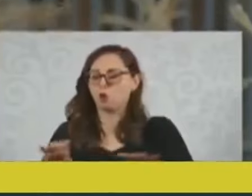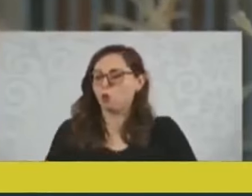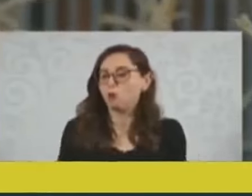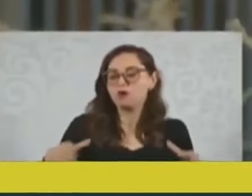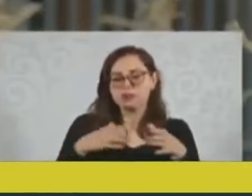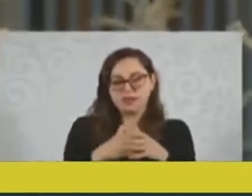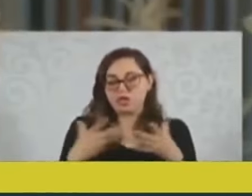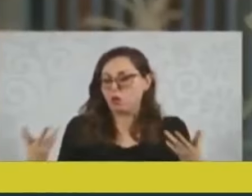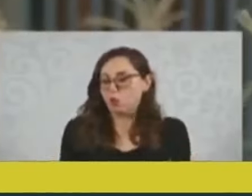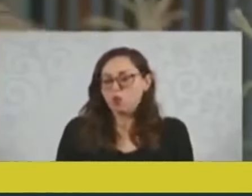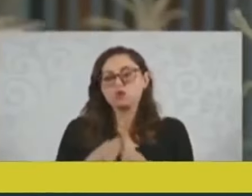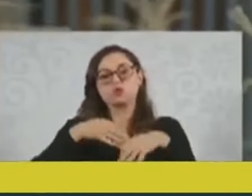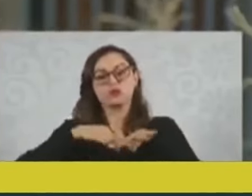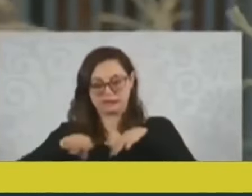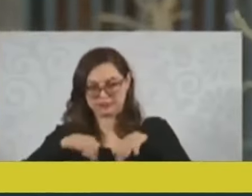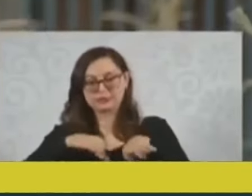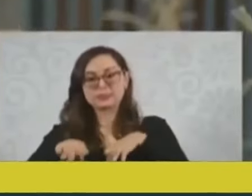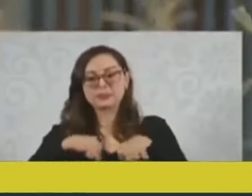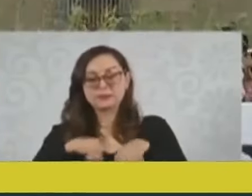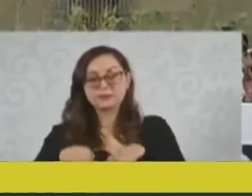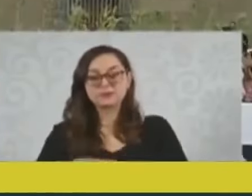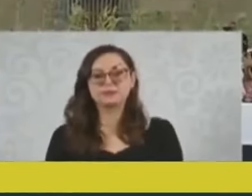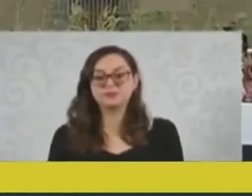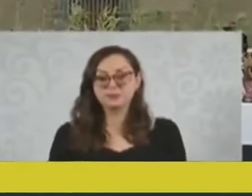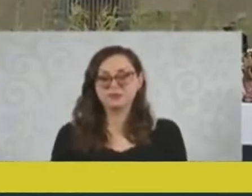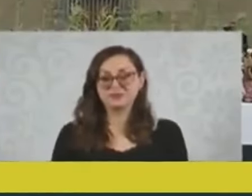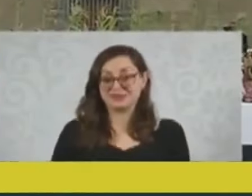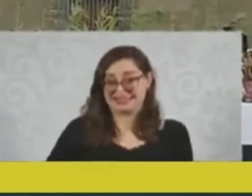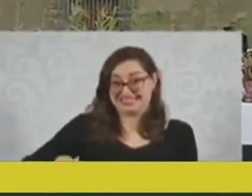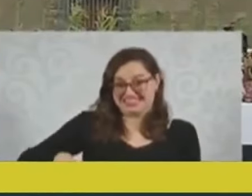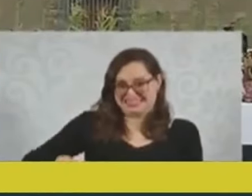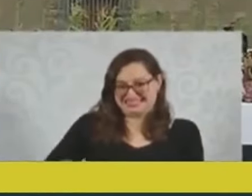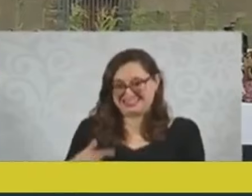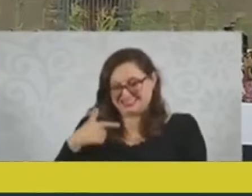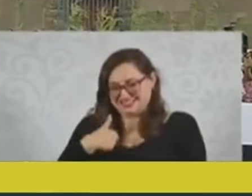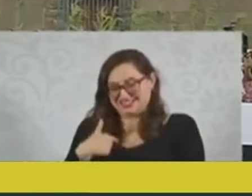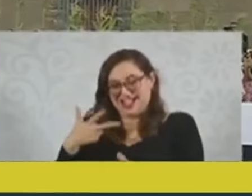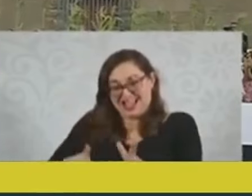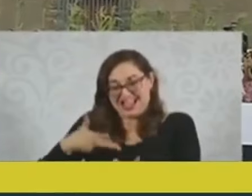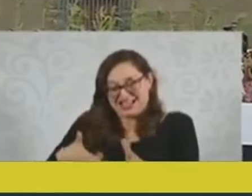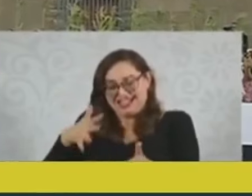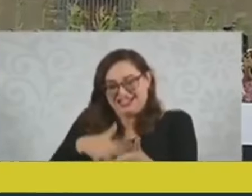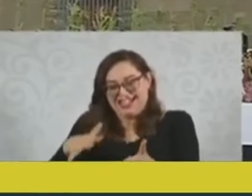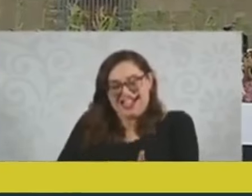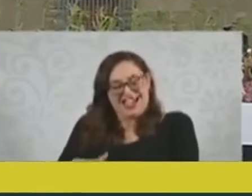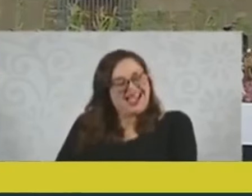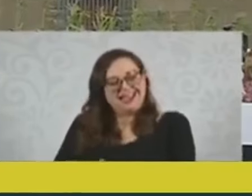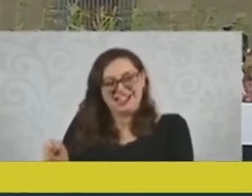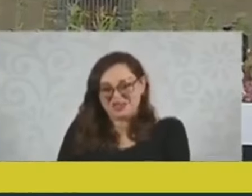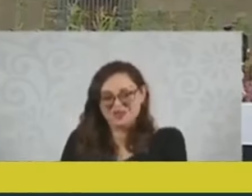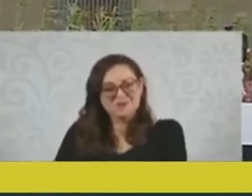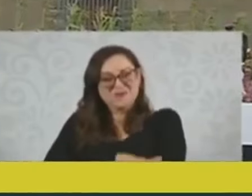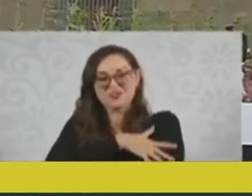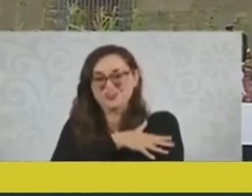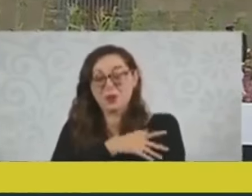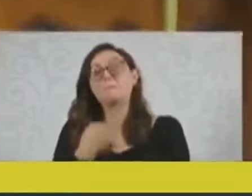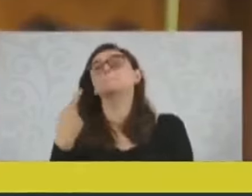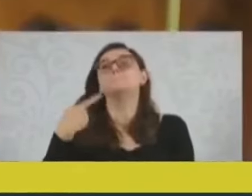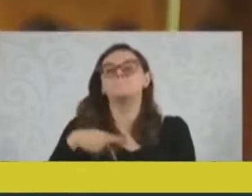using the work of communities. When I was reading about the trains, I got excited, but I want to